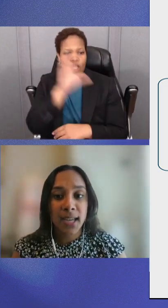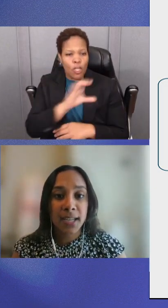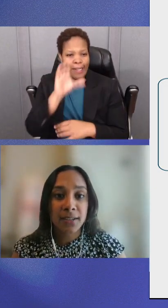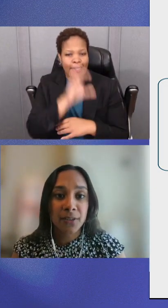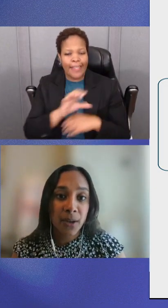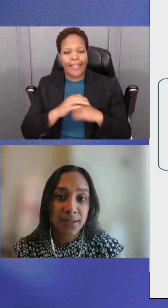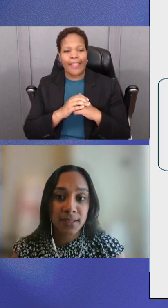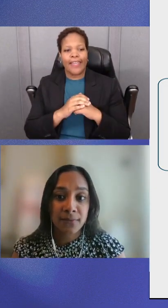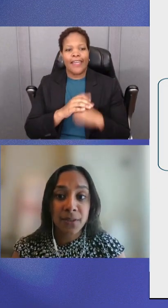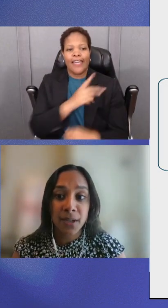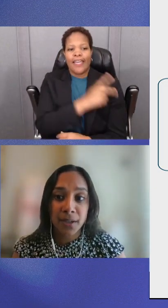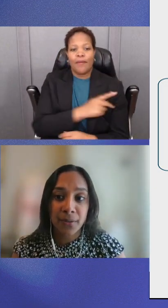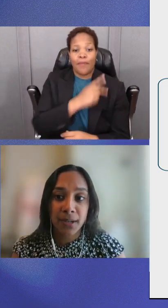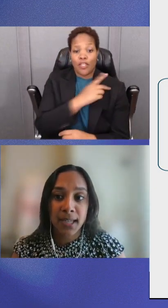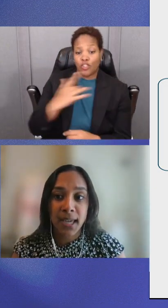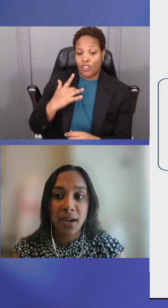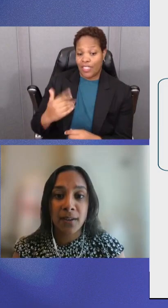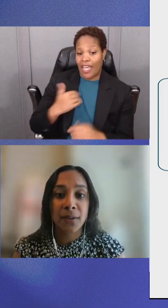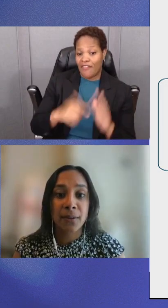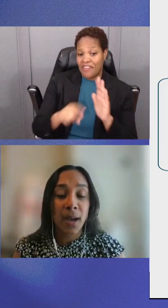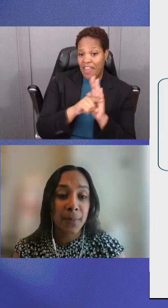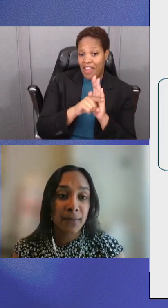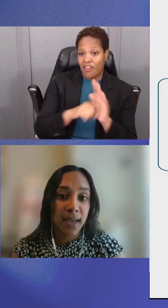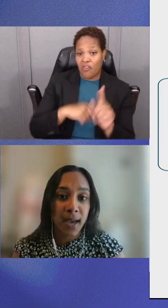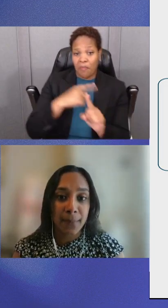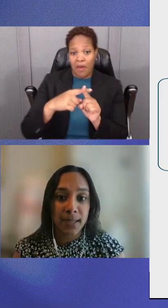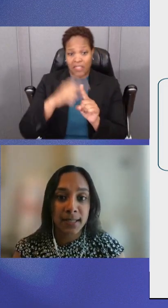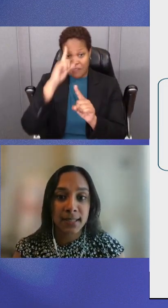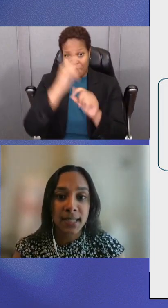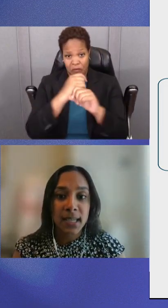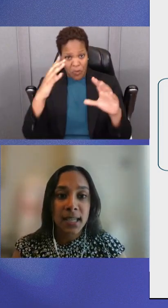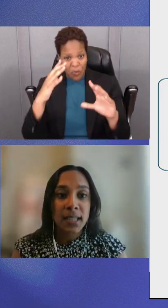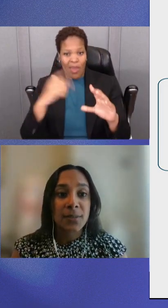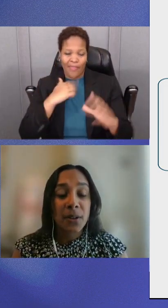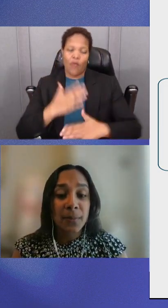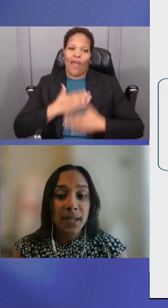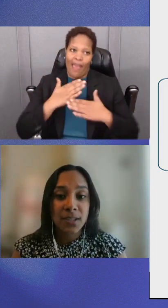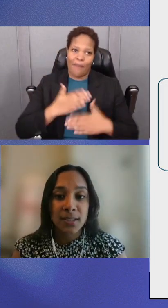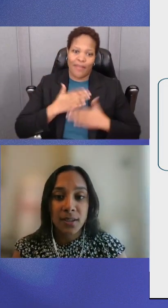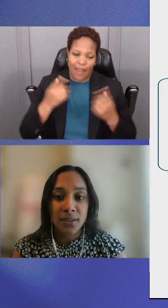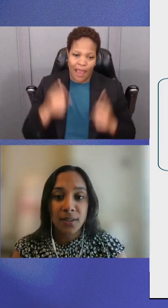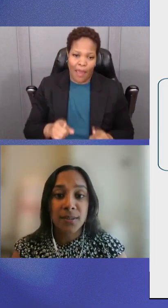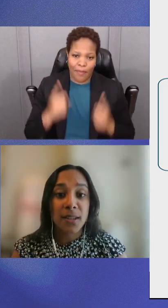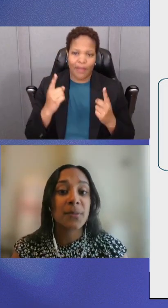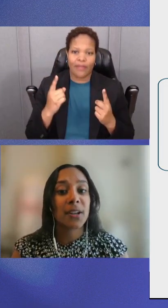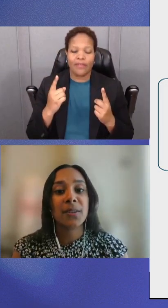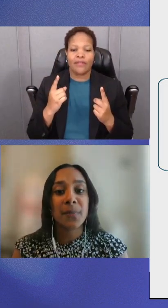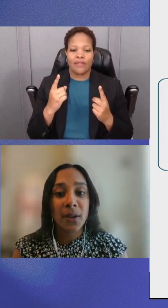have a negative or positive view on concordant care, and they were happy if it happened. Smaller